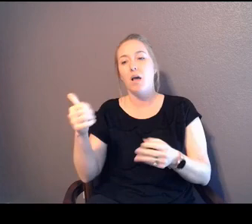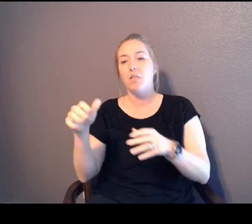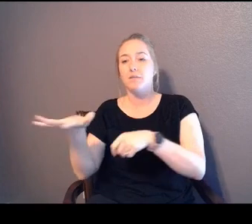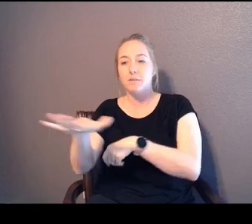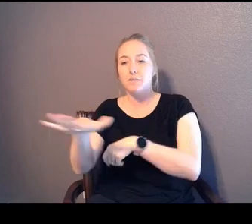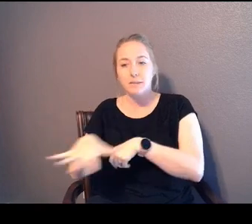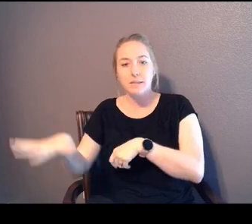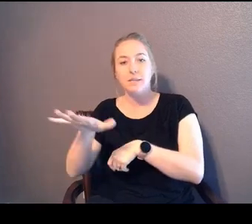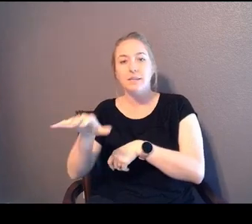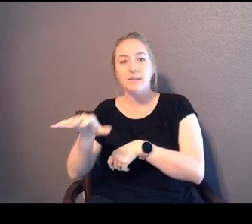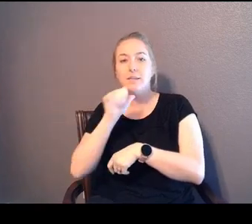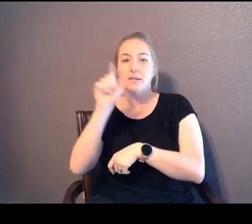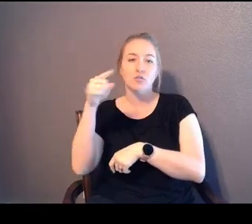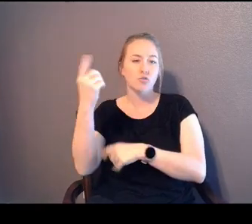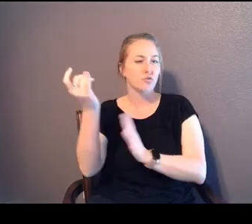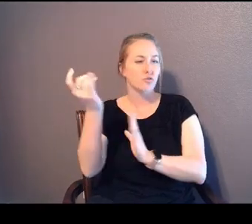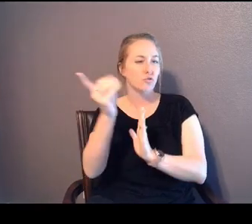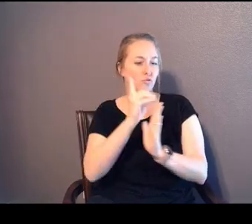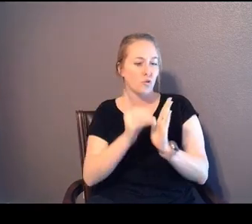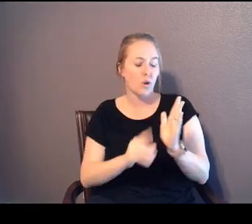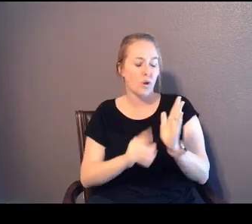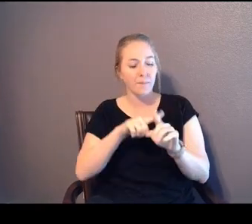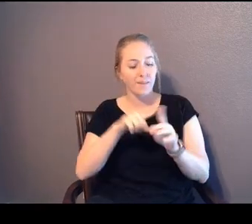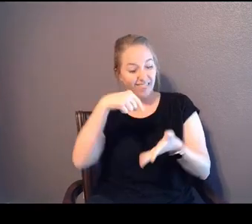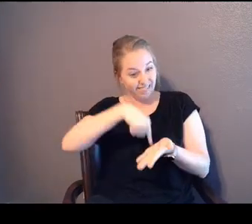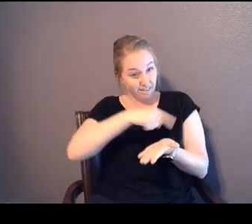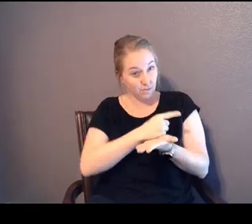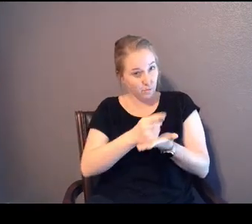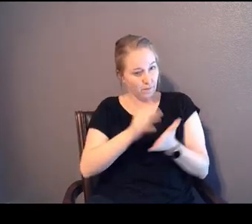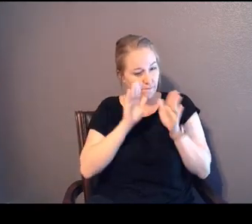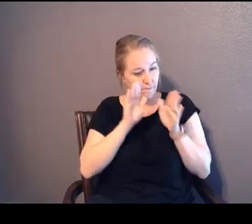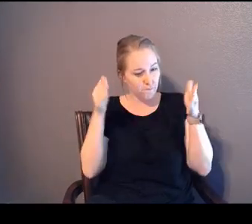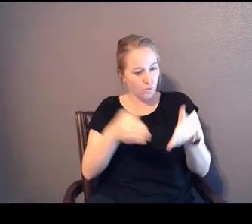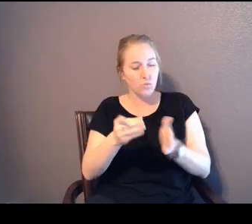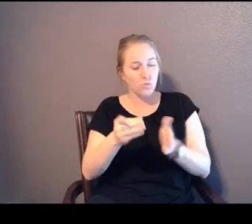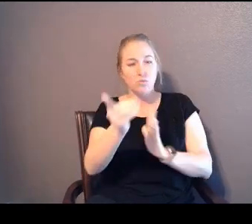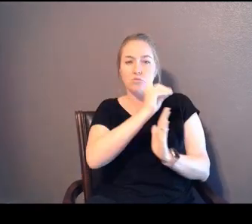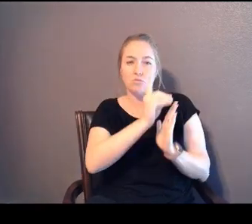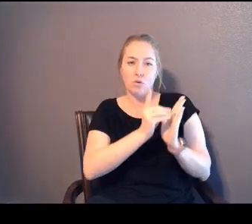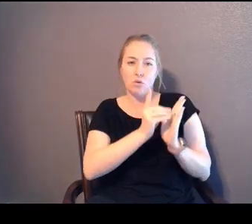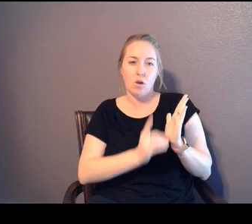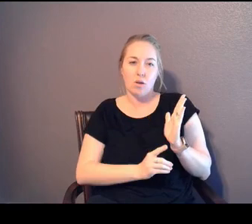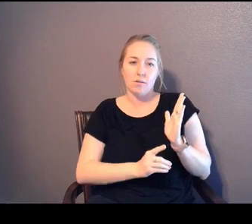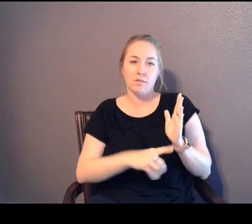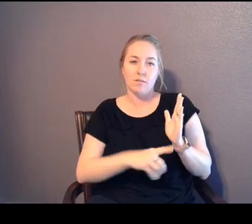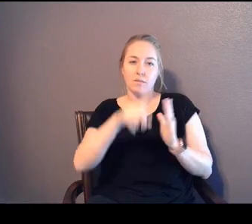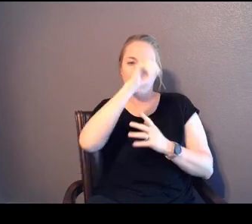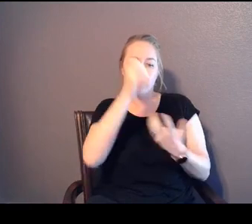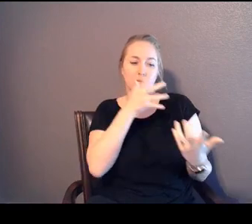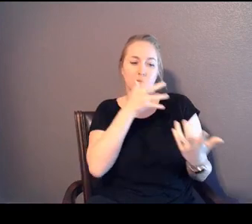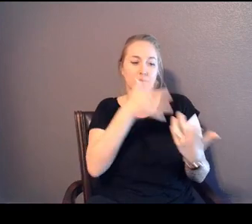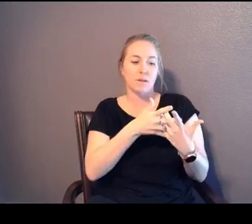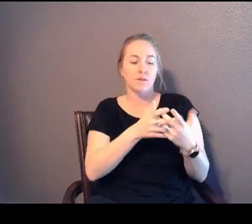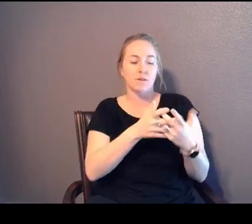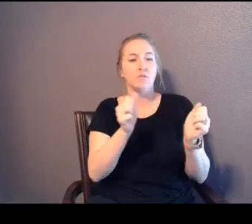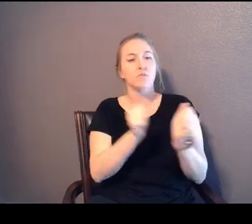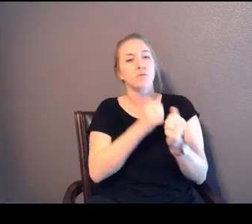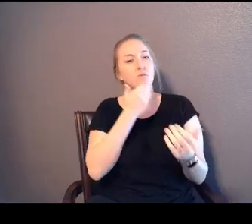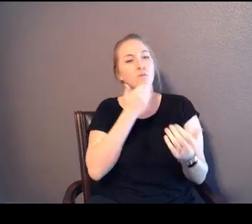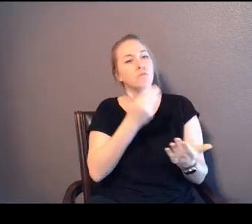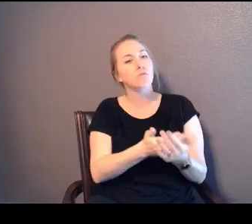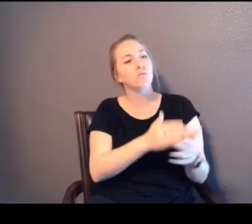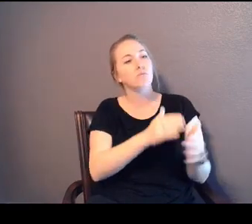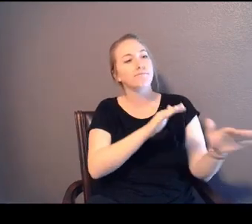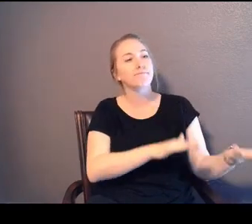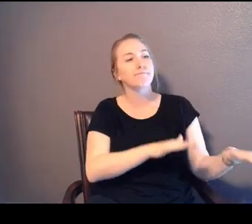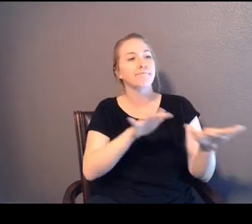we're going to do all kinds of drawing stuff, because that seems to match with a good kind of relaxing spring break thing that we got